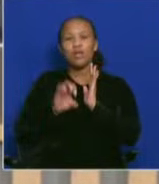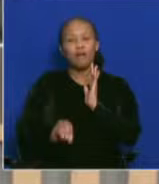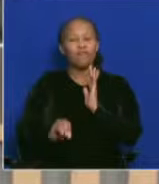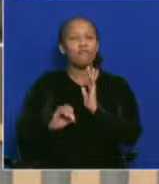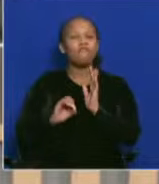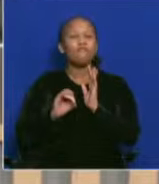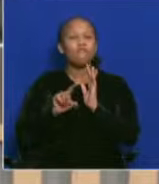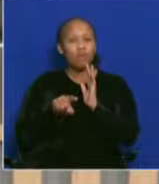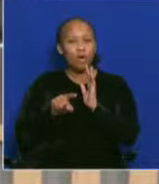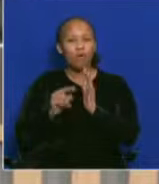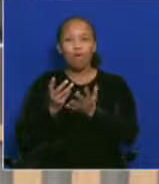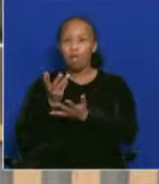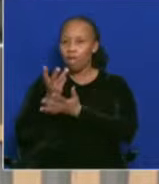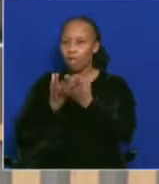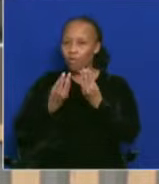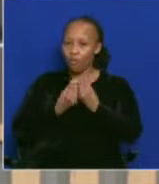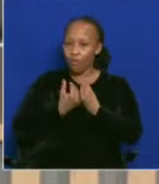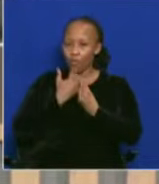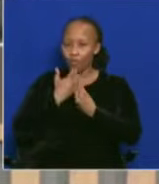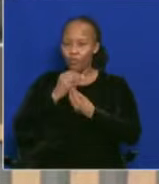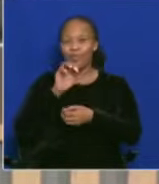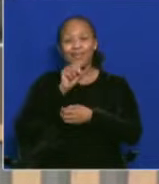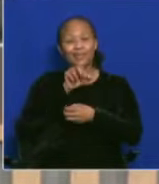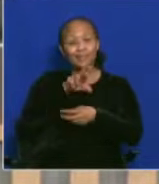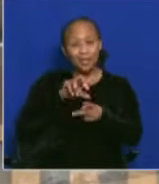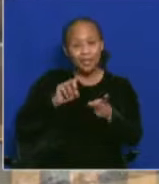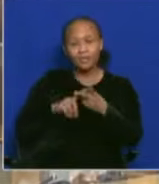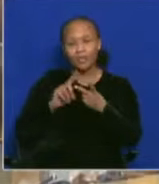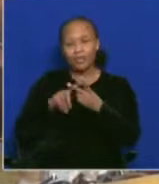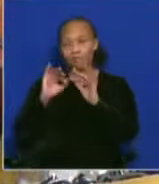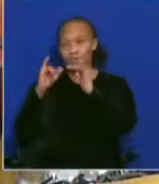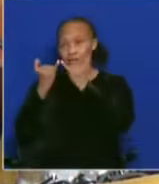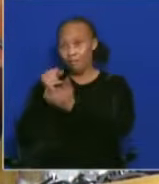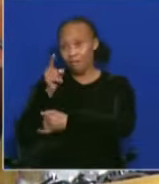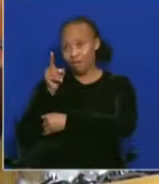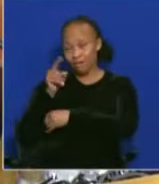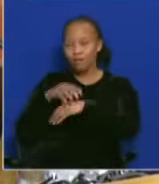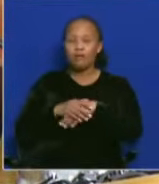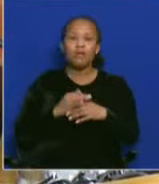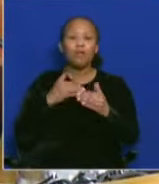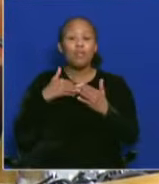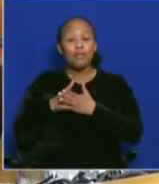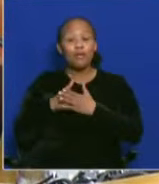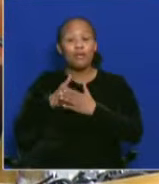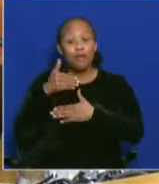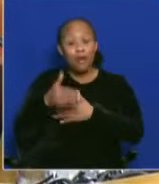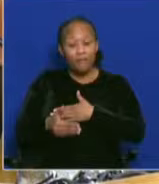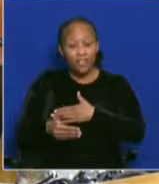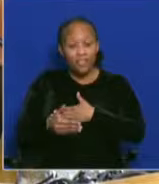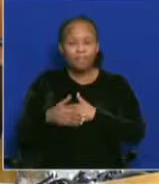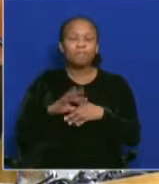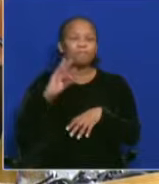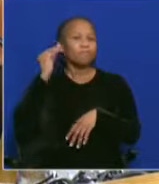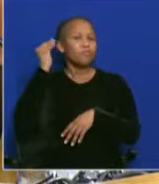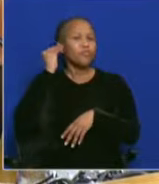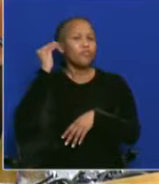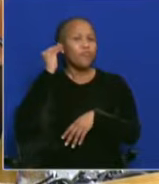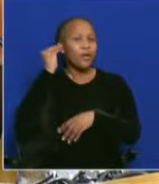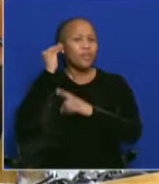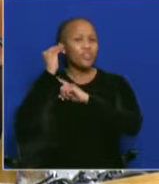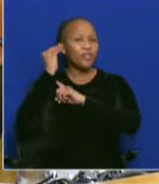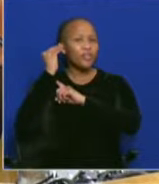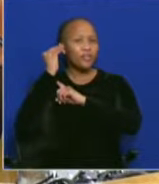Carney Links and SARS. At some stage thereafter, information purporting to originate from that